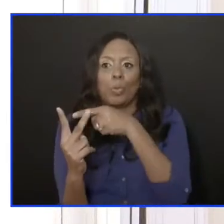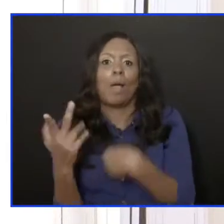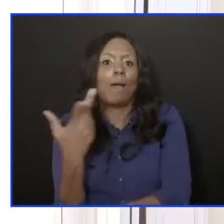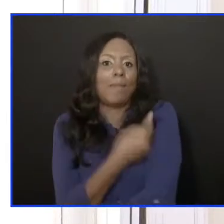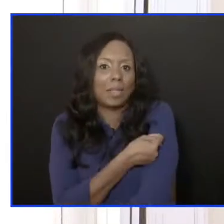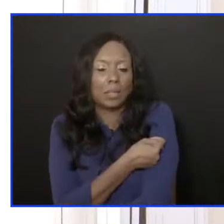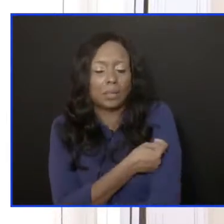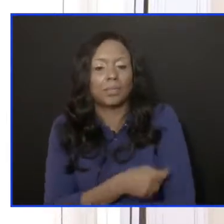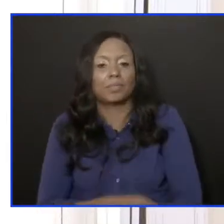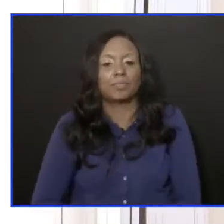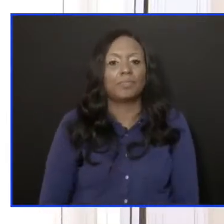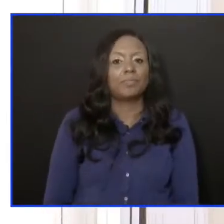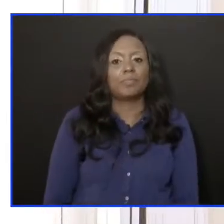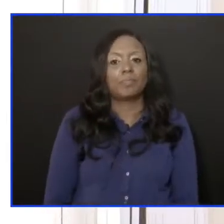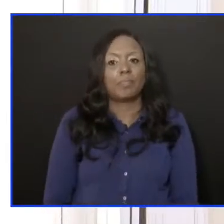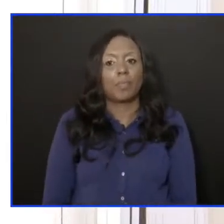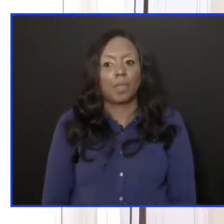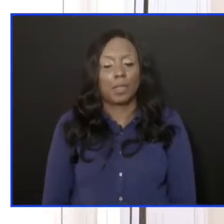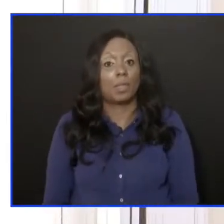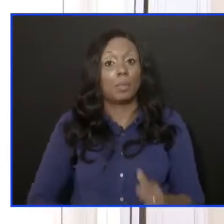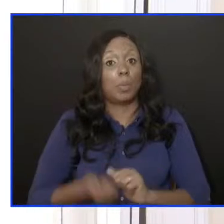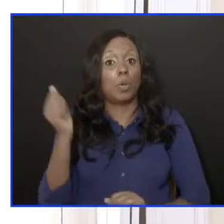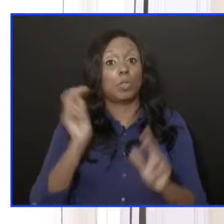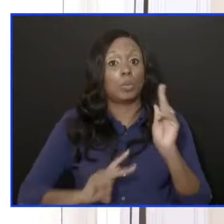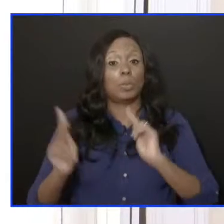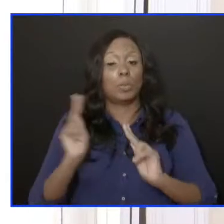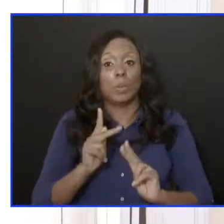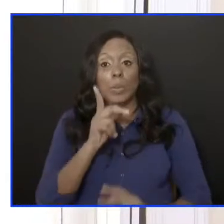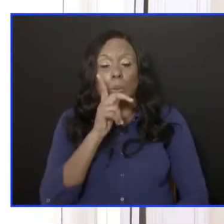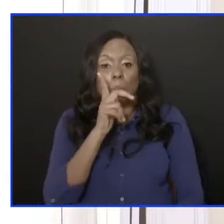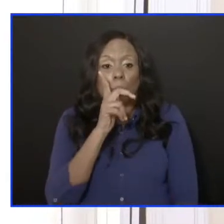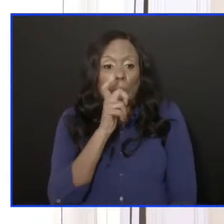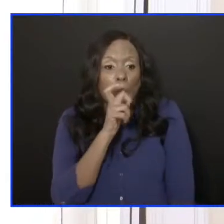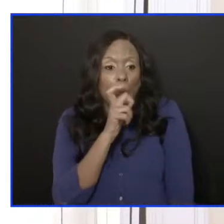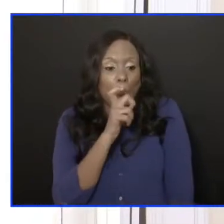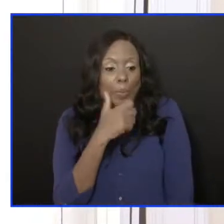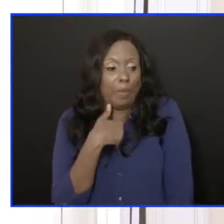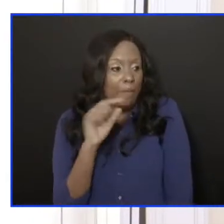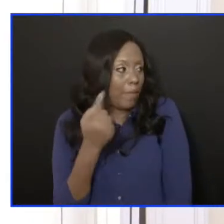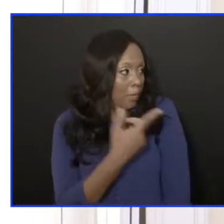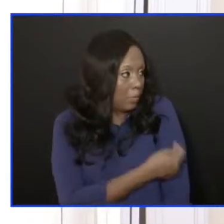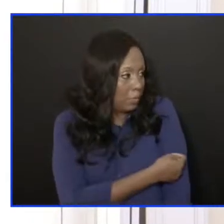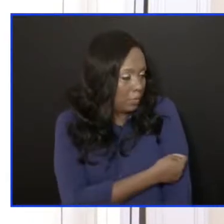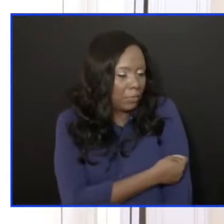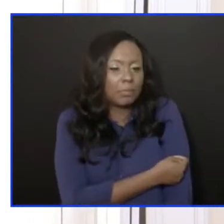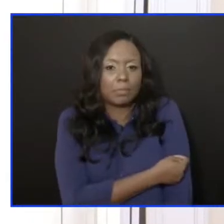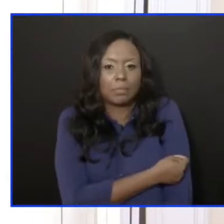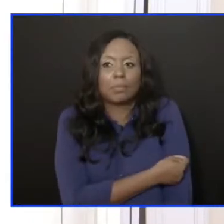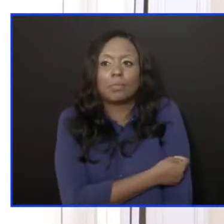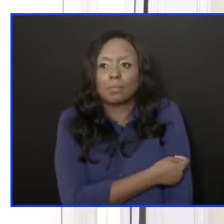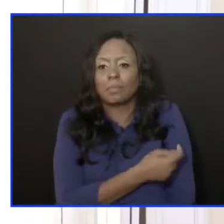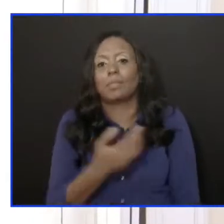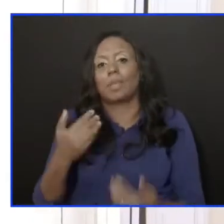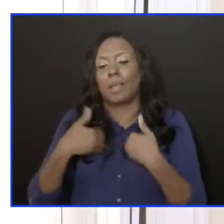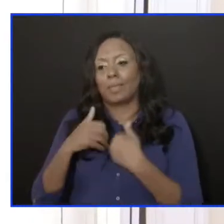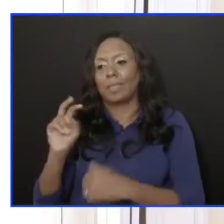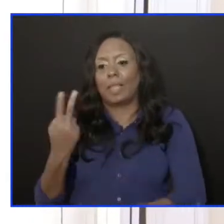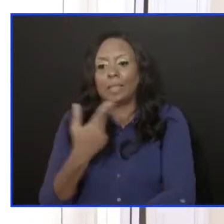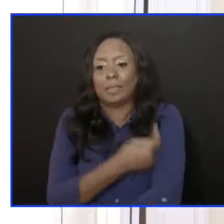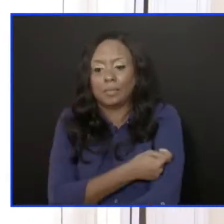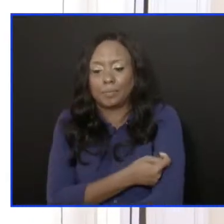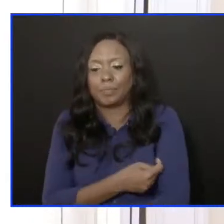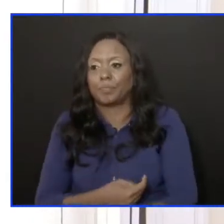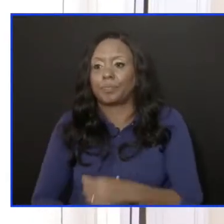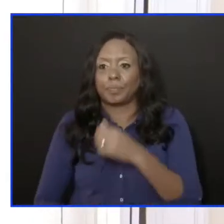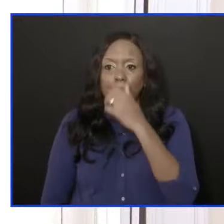have come forward for the first dose have come back. So we have a very high take-up of second doses in the country. And you can see it from